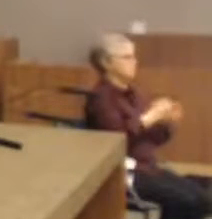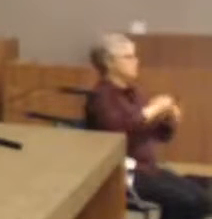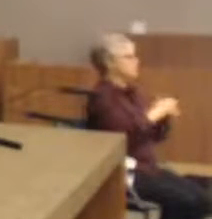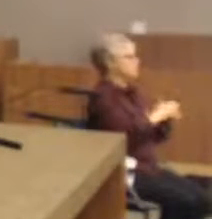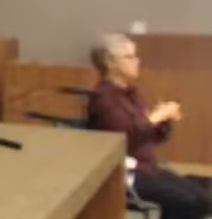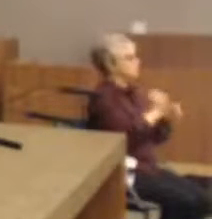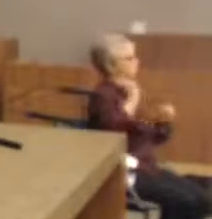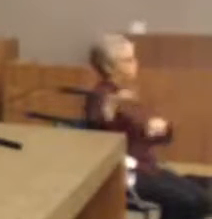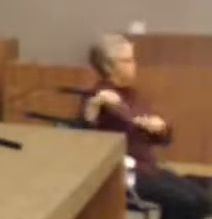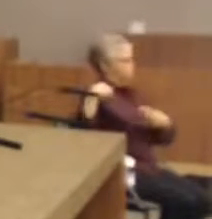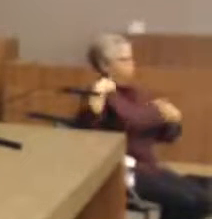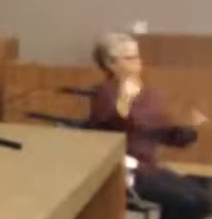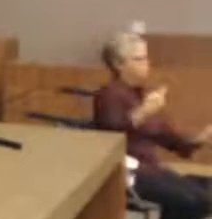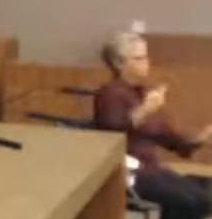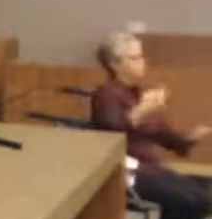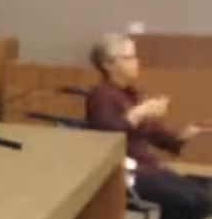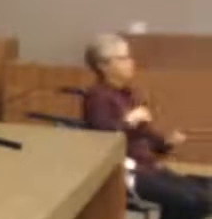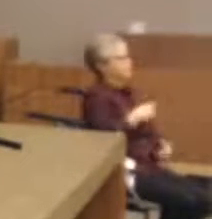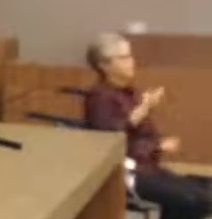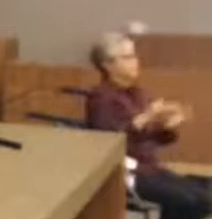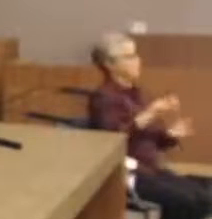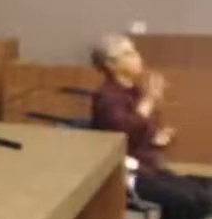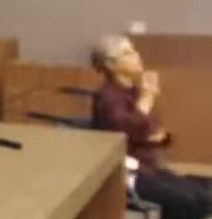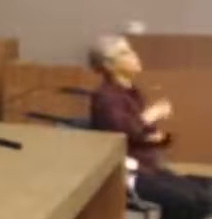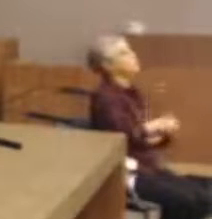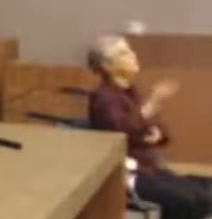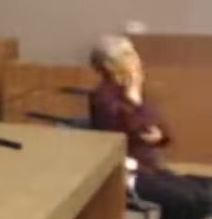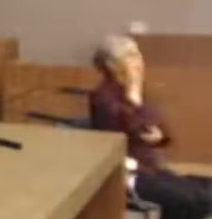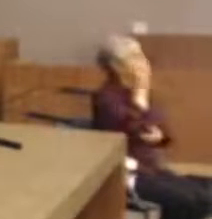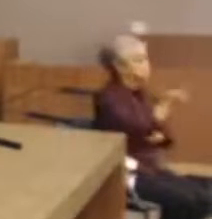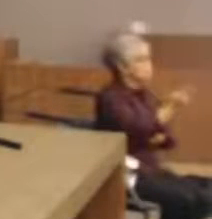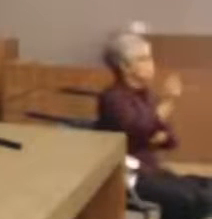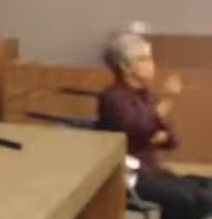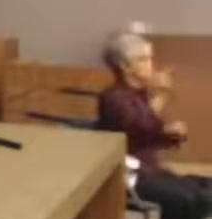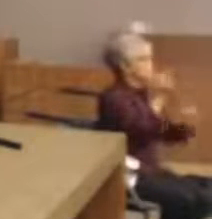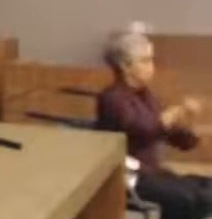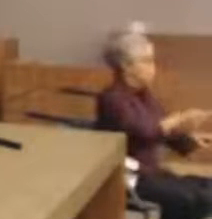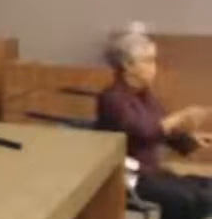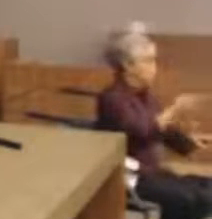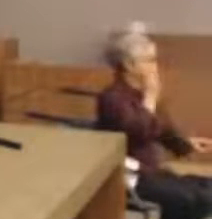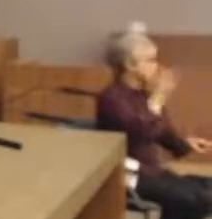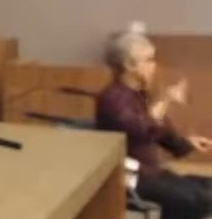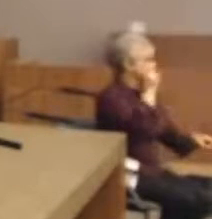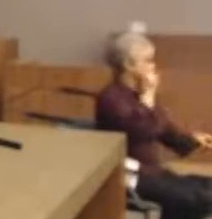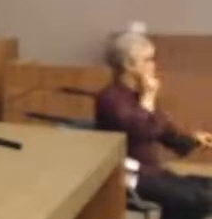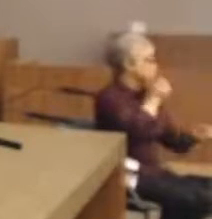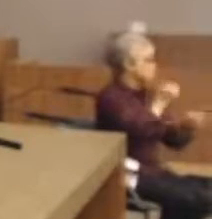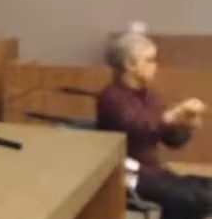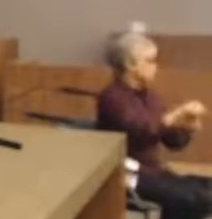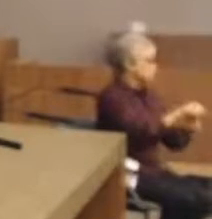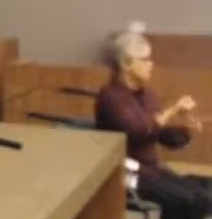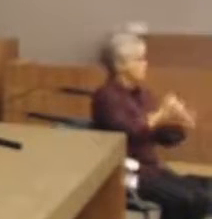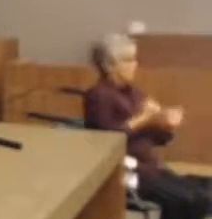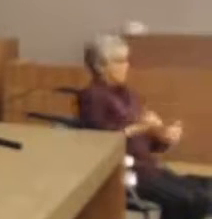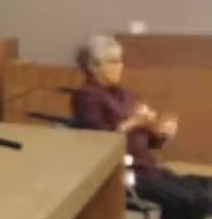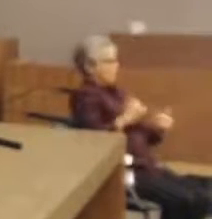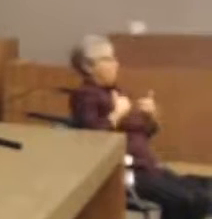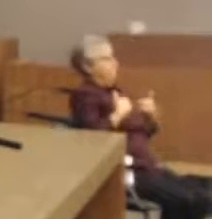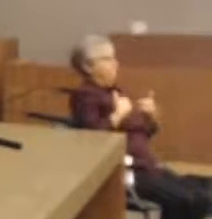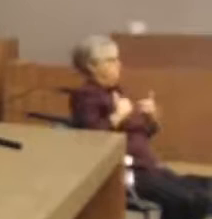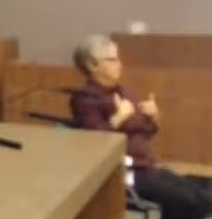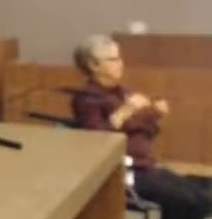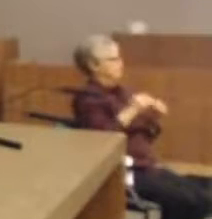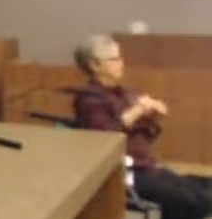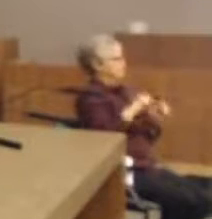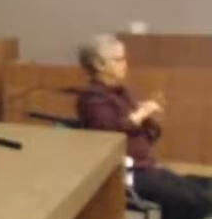time, and then witnessing this somehow triggered her trauma stuff, and now she's having symptoms associated with it. So that's very